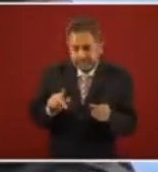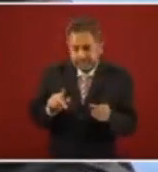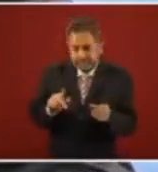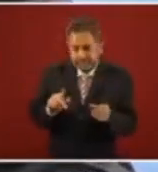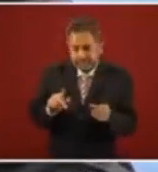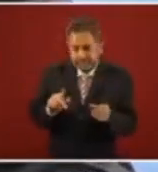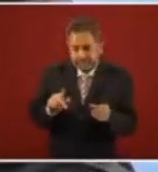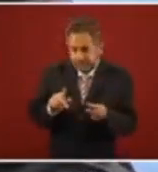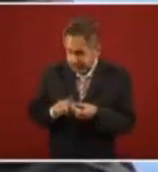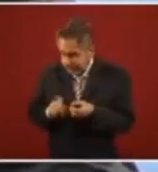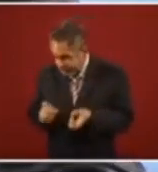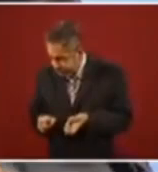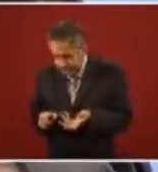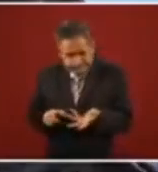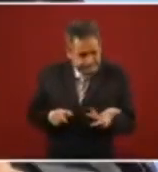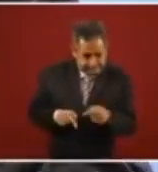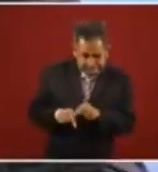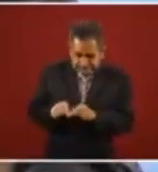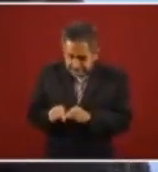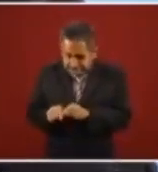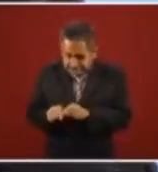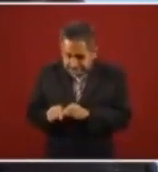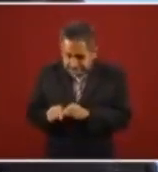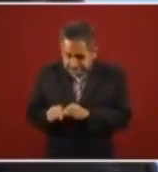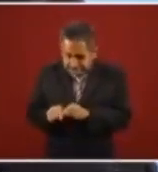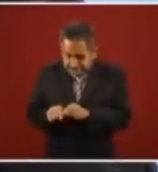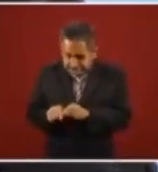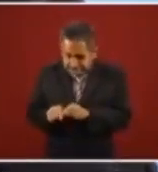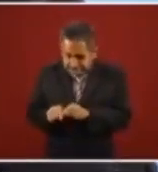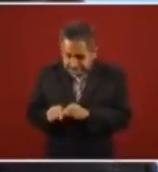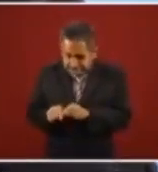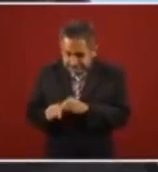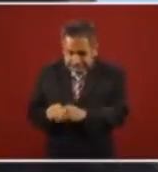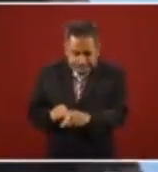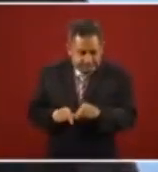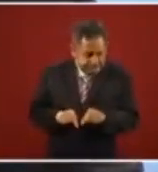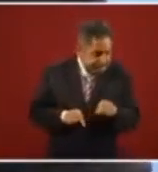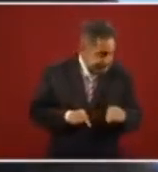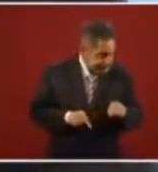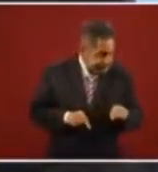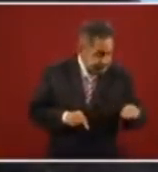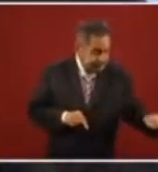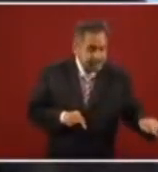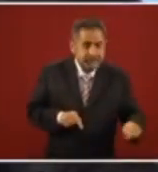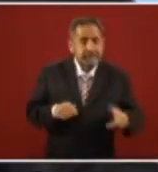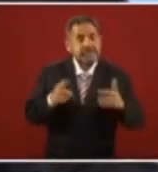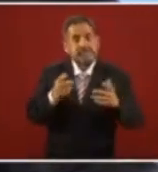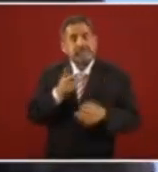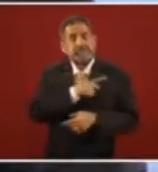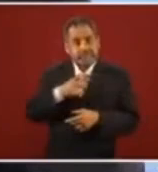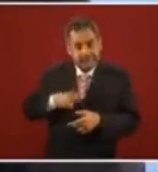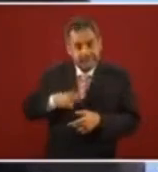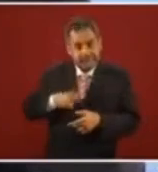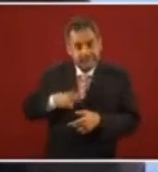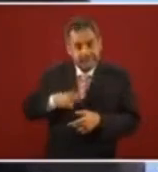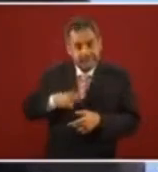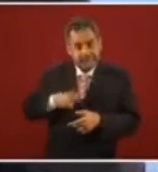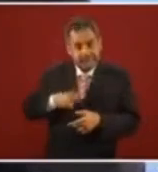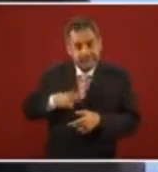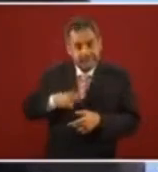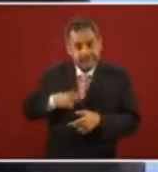...and we have to break it... ...con maquinaria... ...por supuesto... ...sin provocar... ...una chispa...